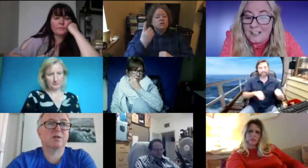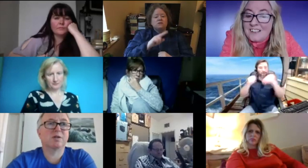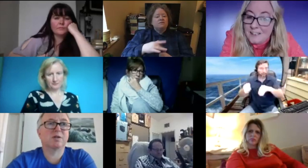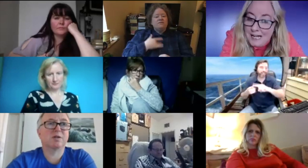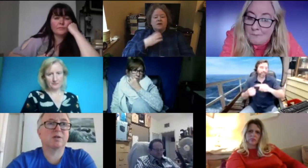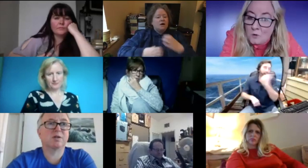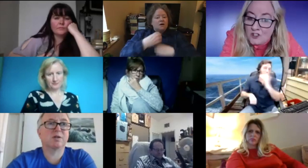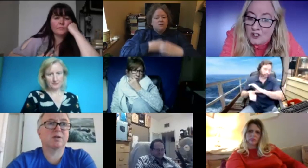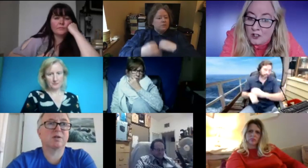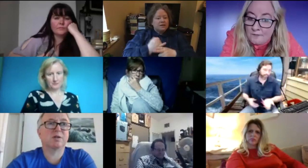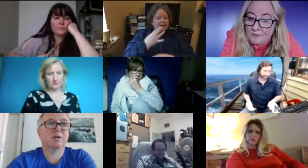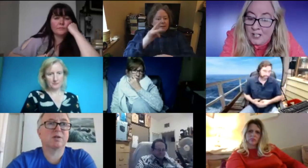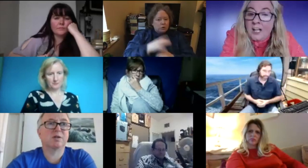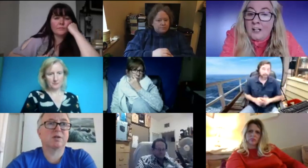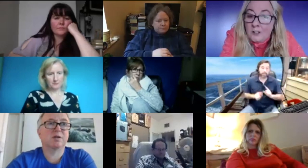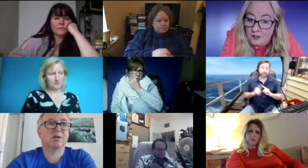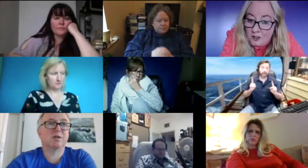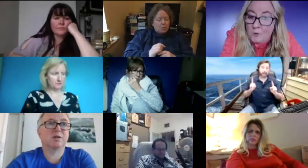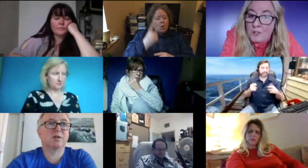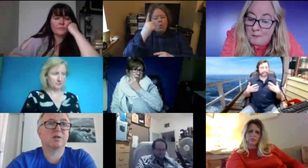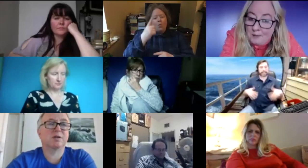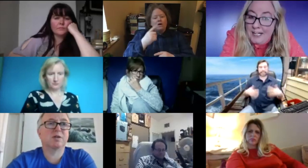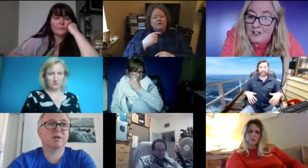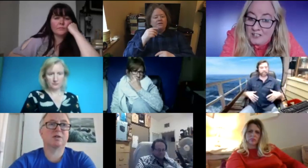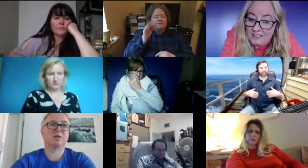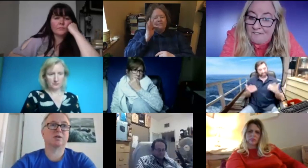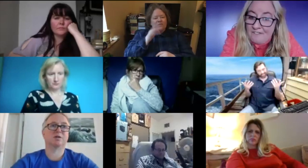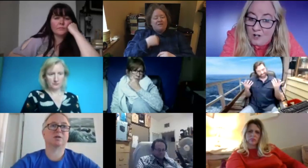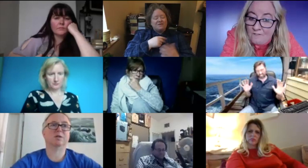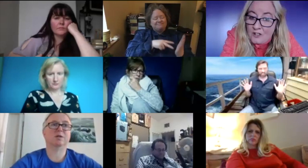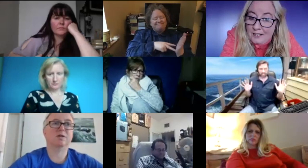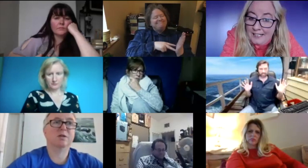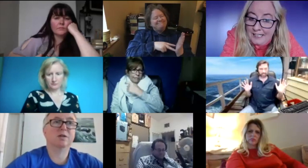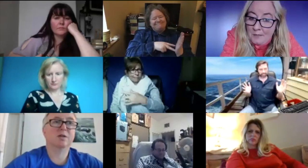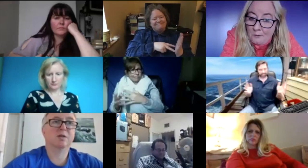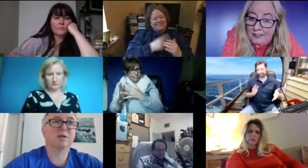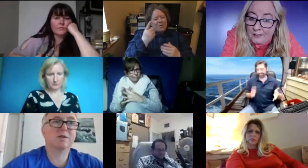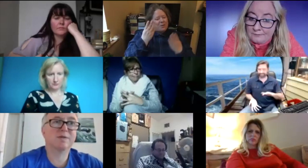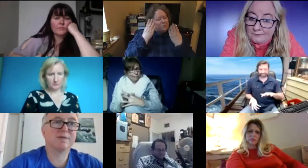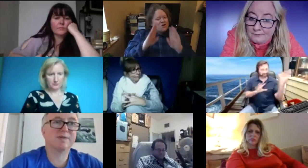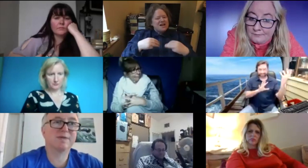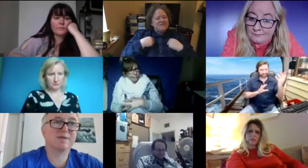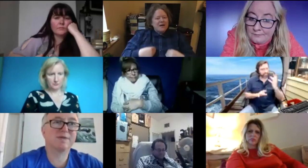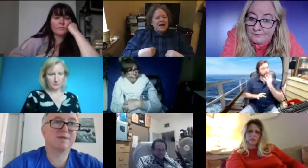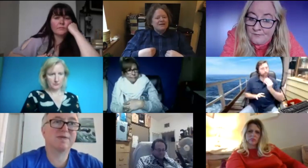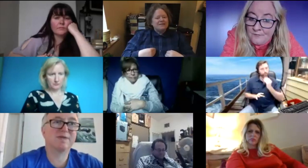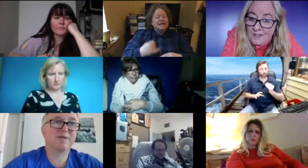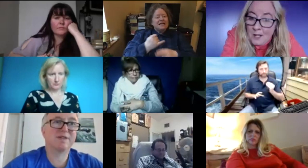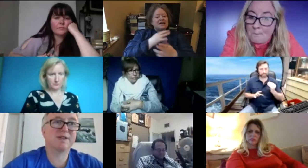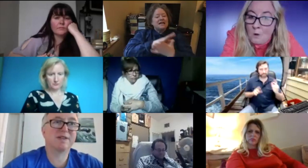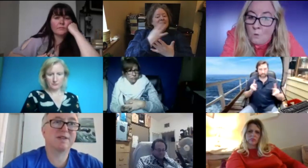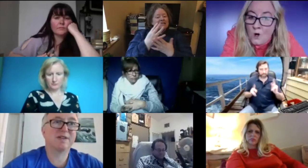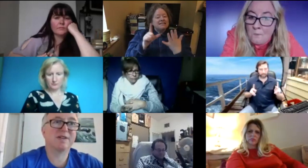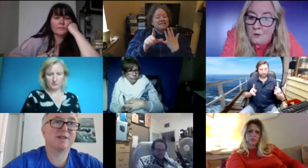but the damage was done. The Jewish population did not feel comfortable in Limerick. I